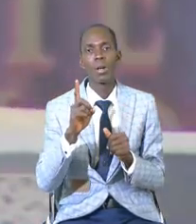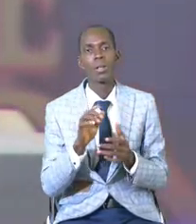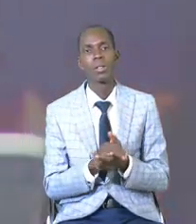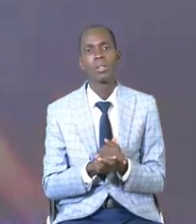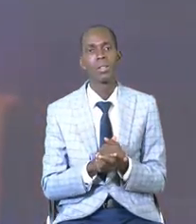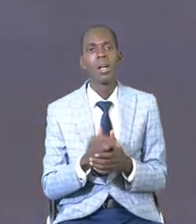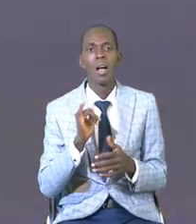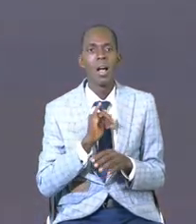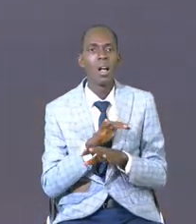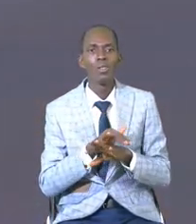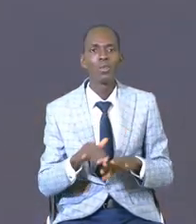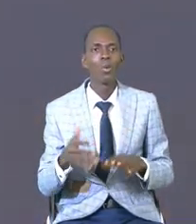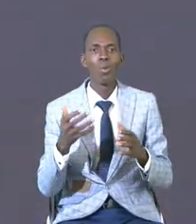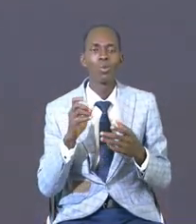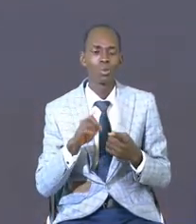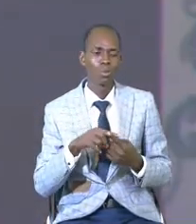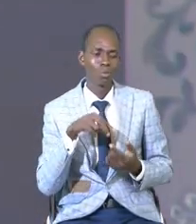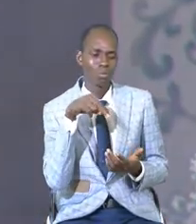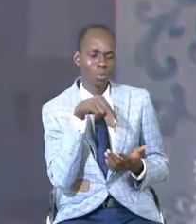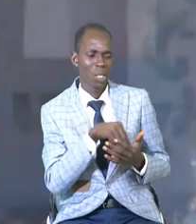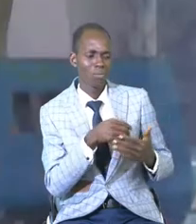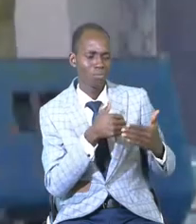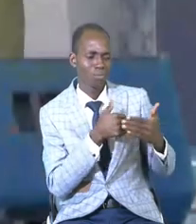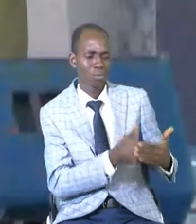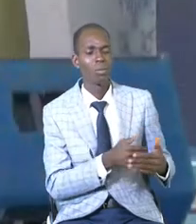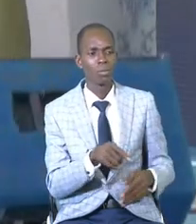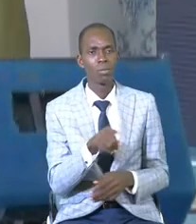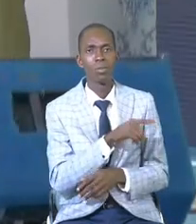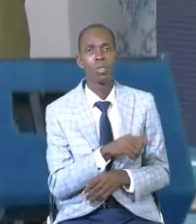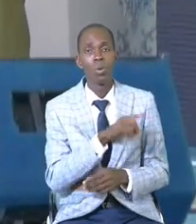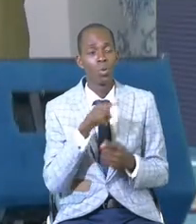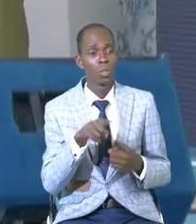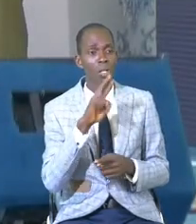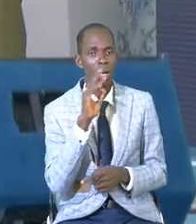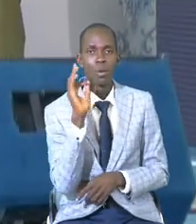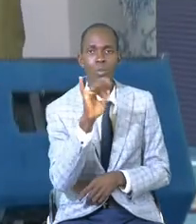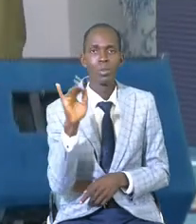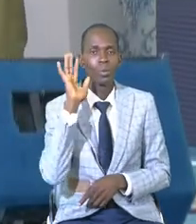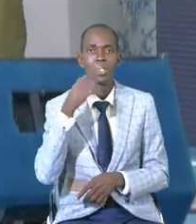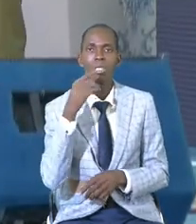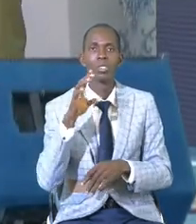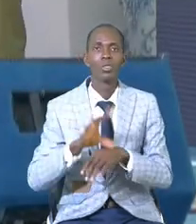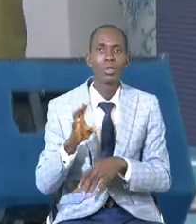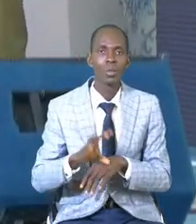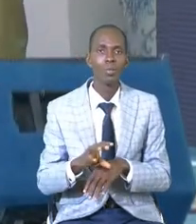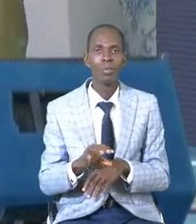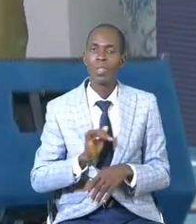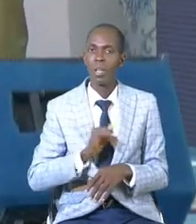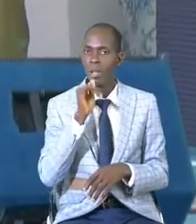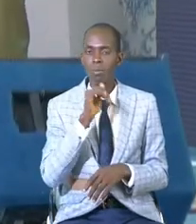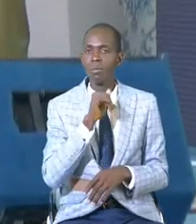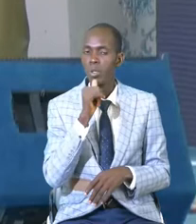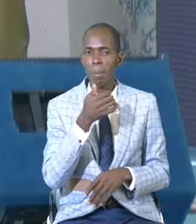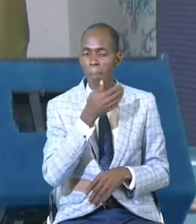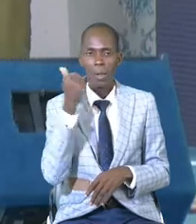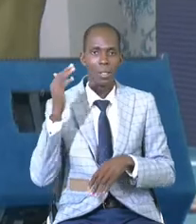I don't want to stand beside them. And when they are preaching, they'll say, church, I'm not better than you